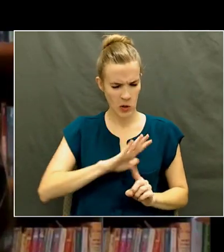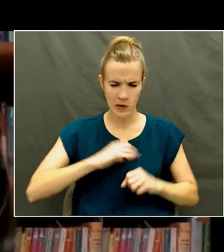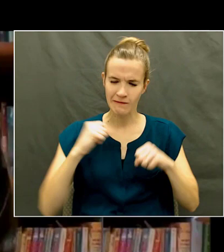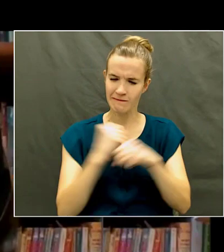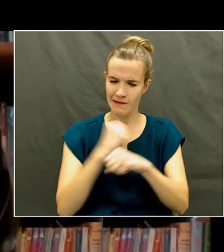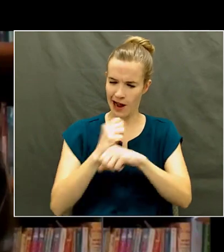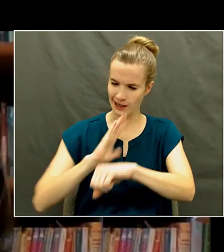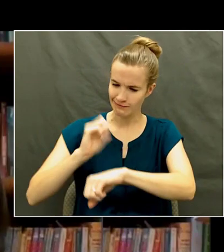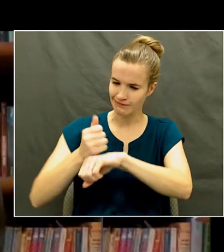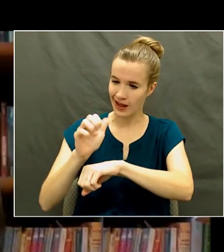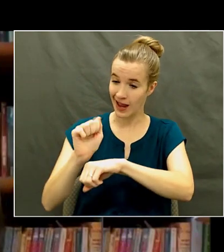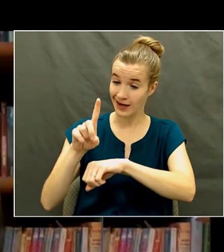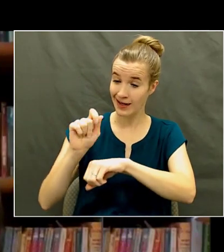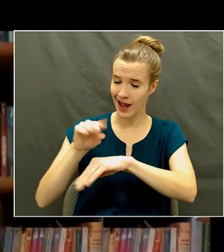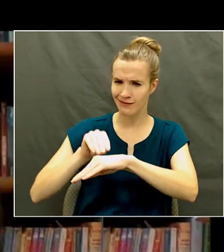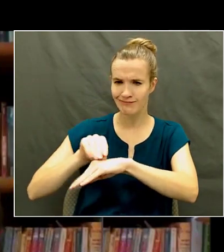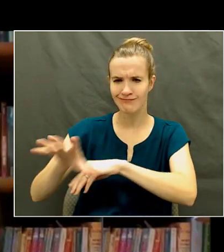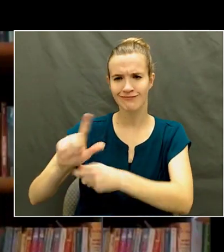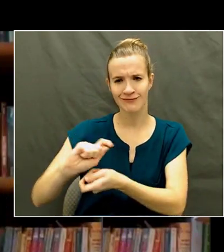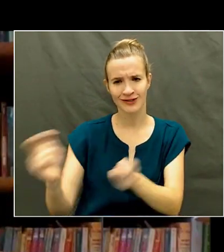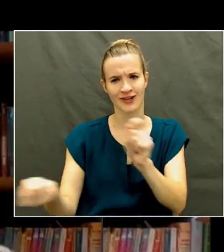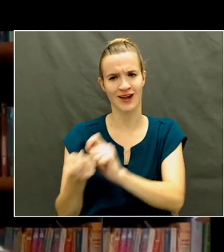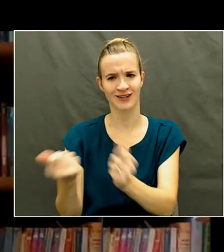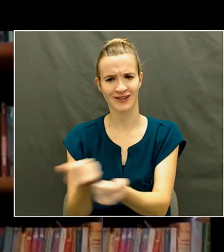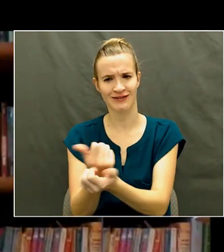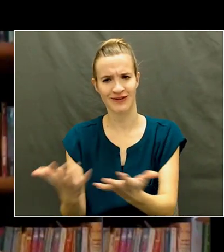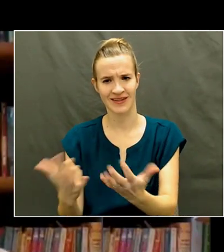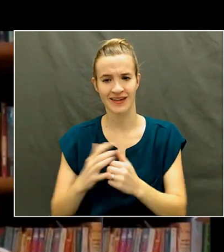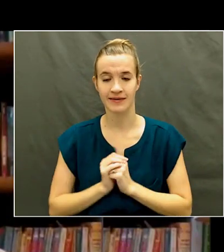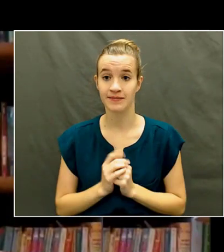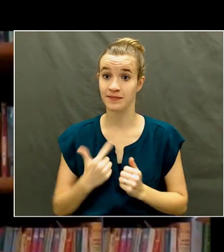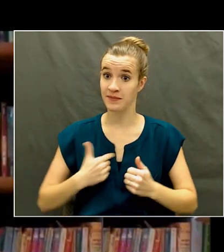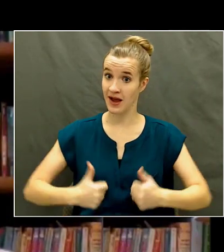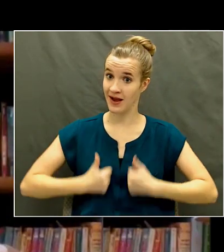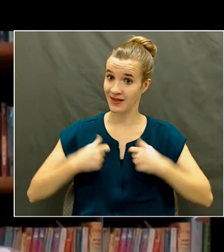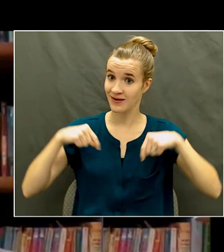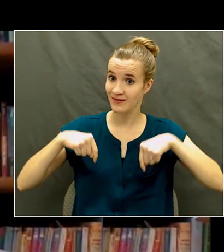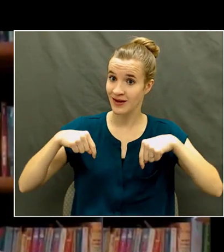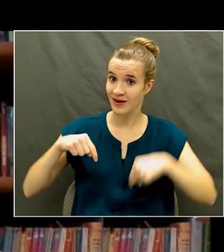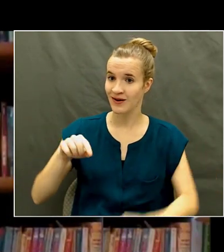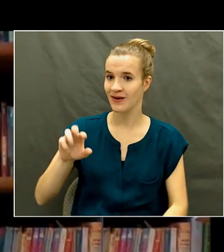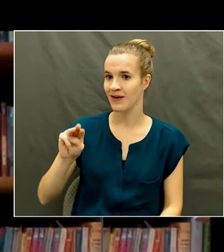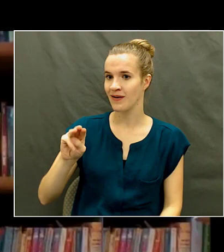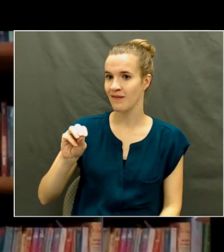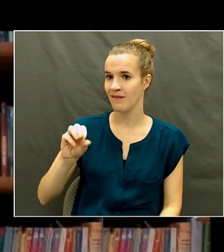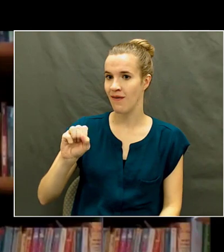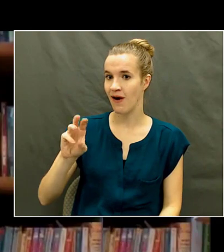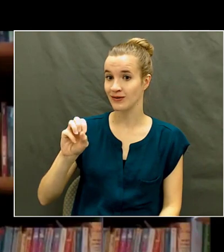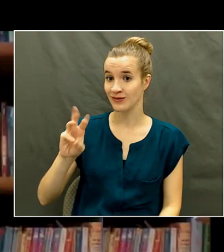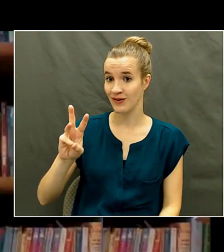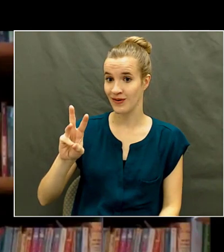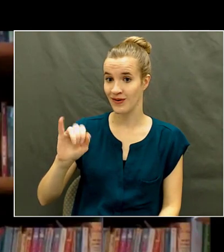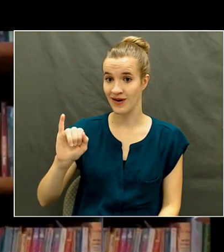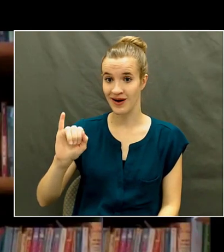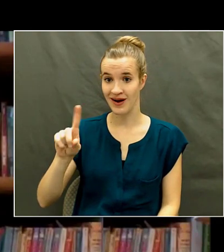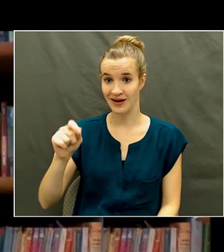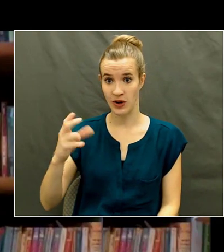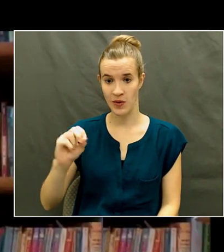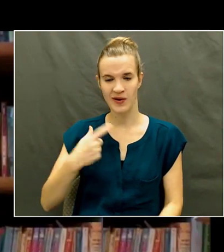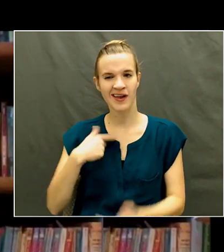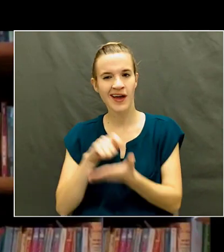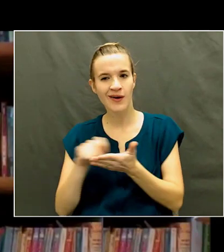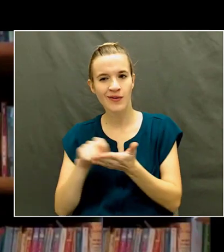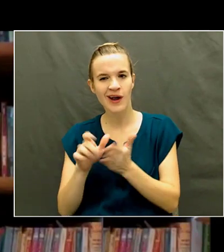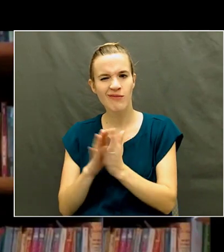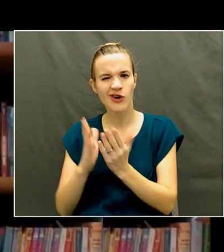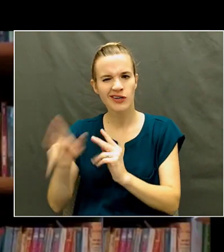Fight for Americans with Disabilities Changed Everything. I live here in Moscow, Idaho, and I write nonfiction for